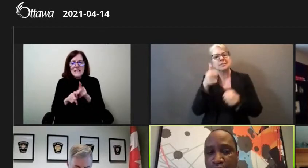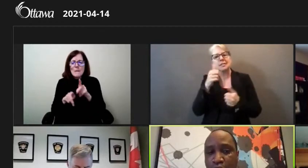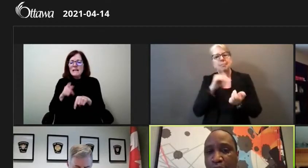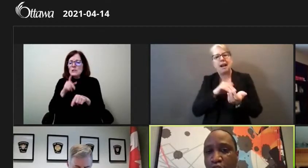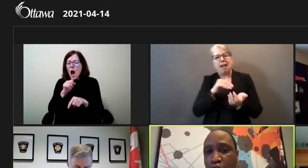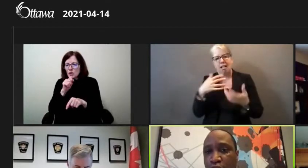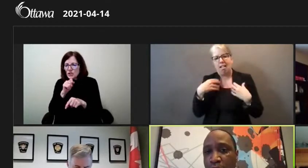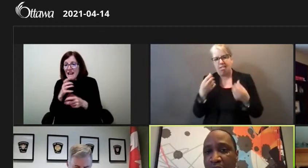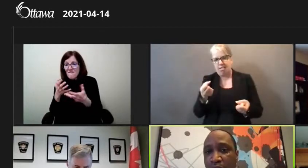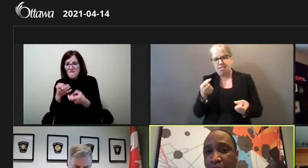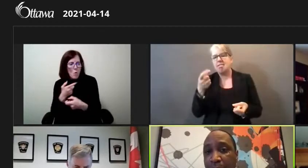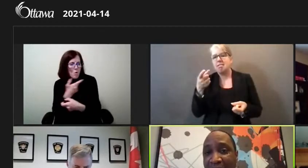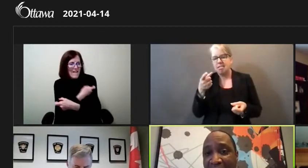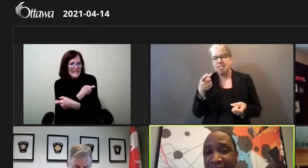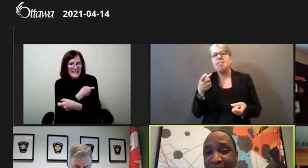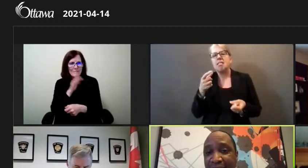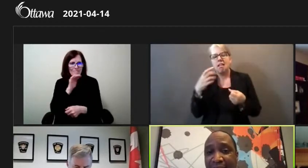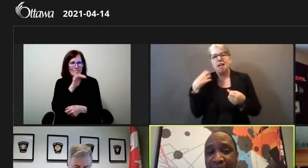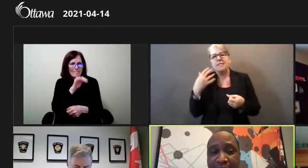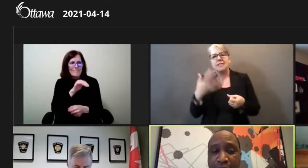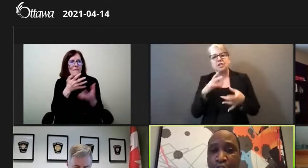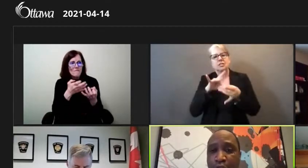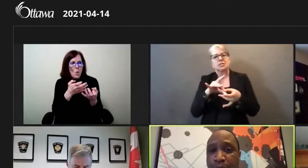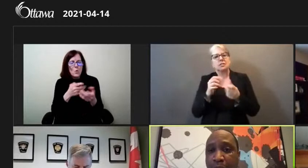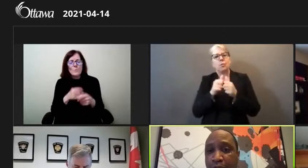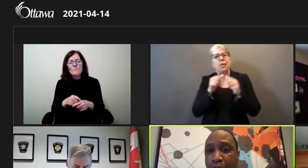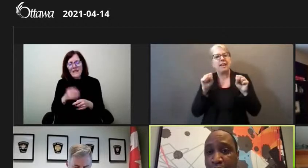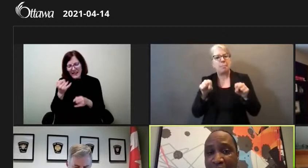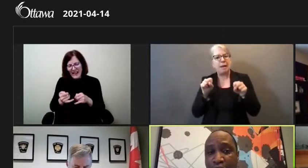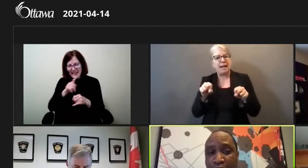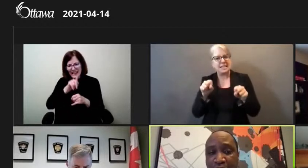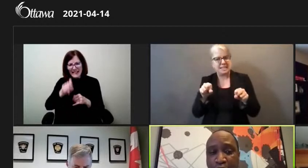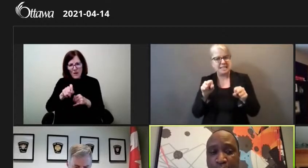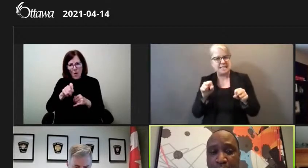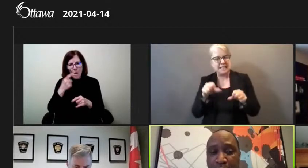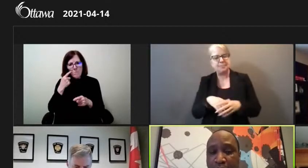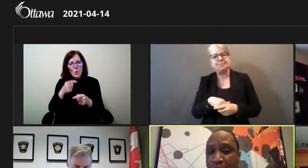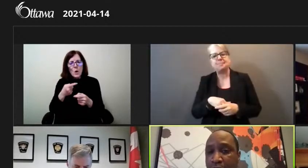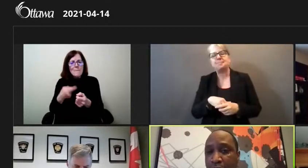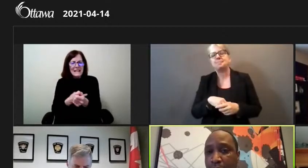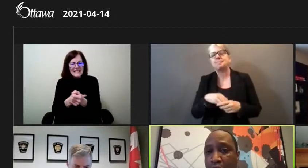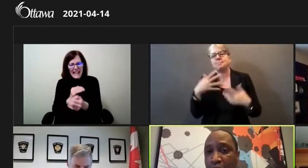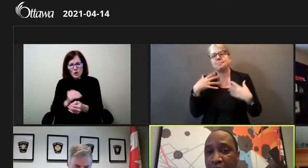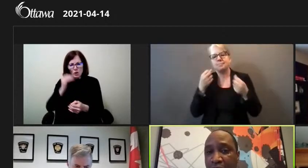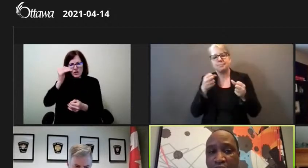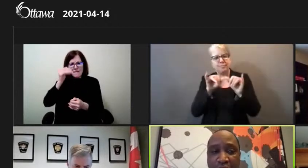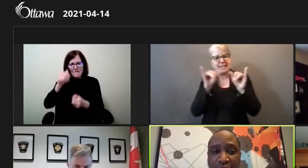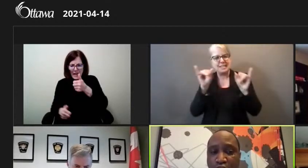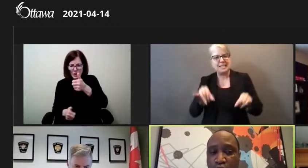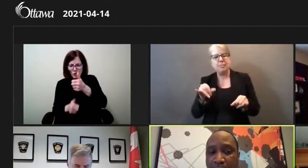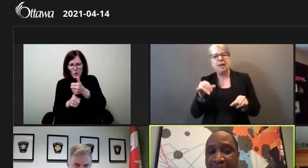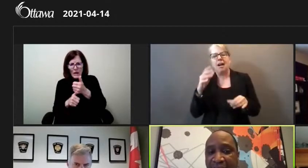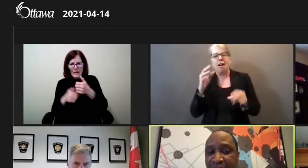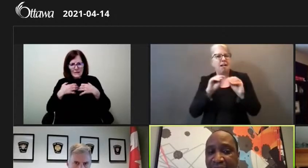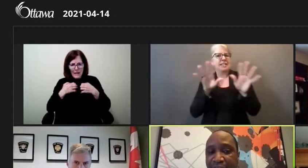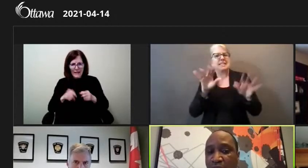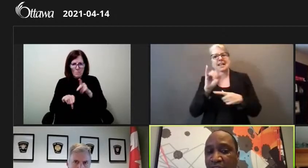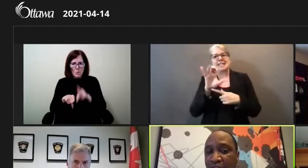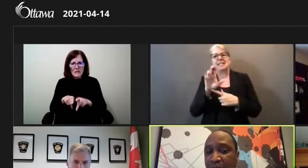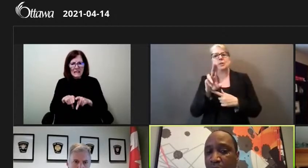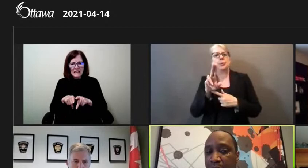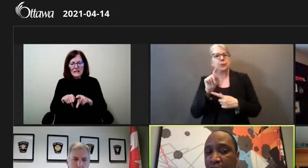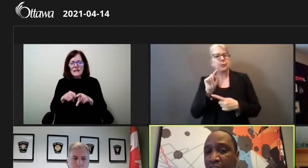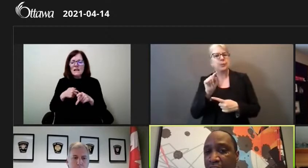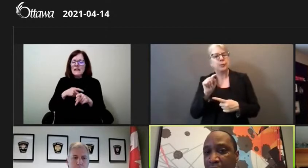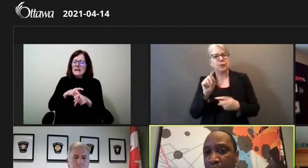health officer around the capacity of the health system. Obviously, ICU capacity is clearly something